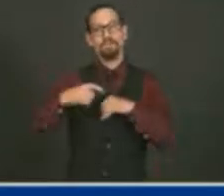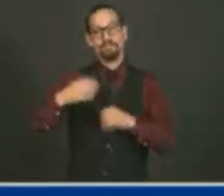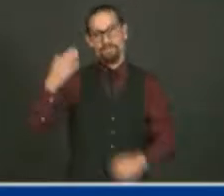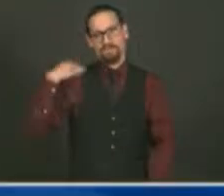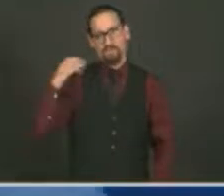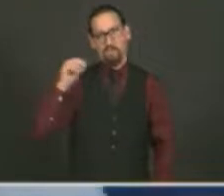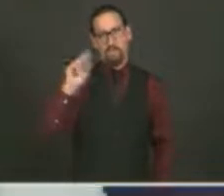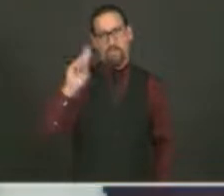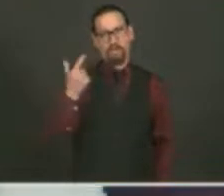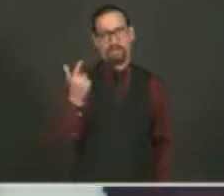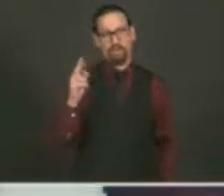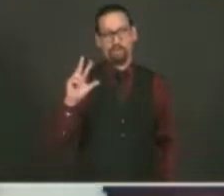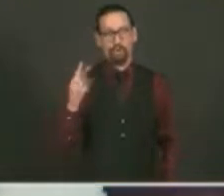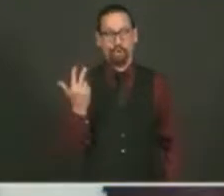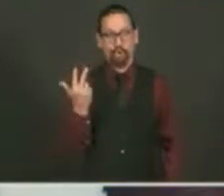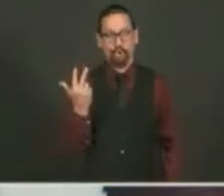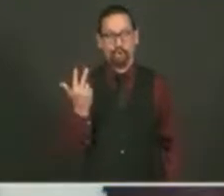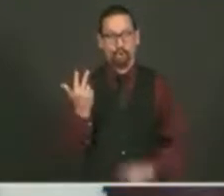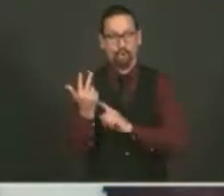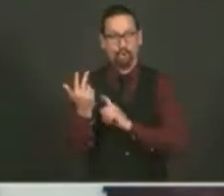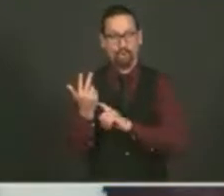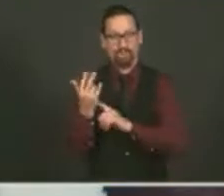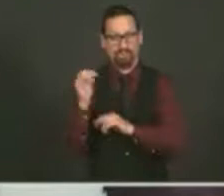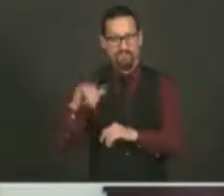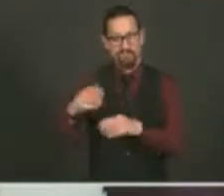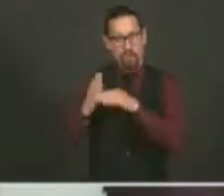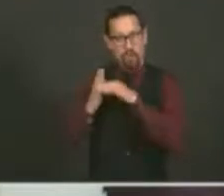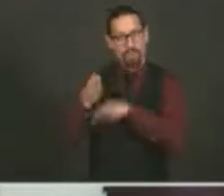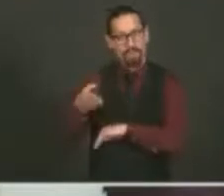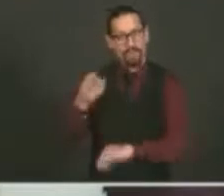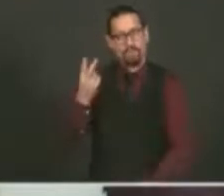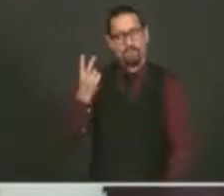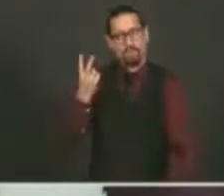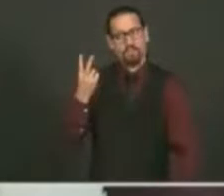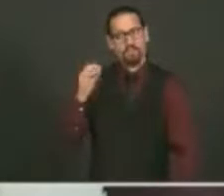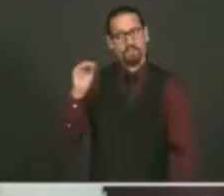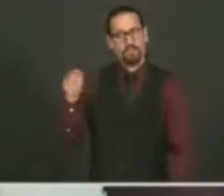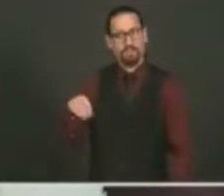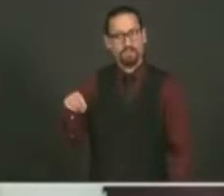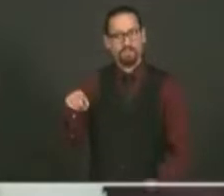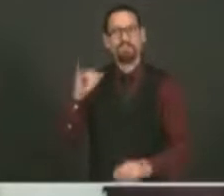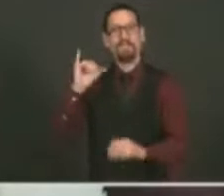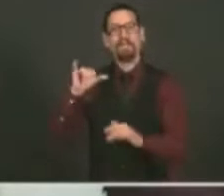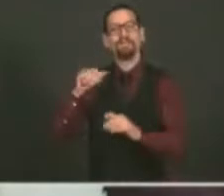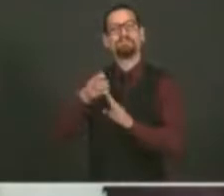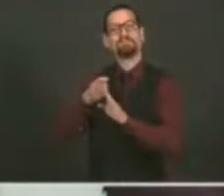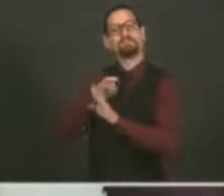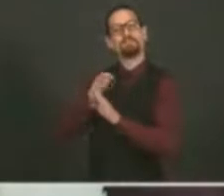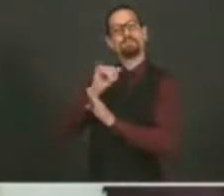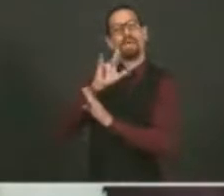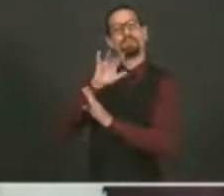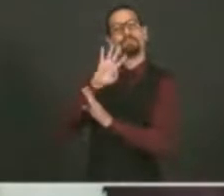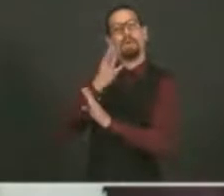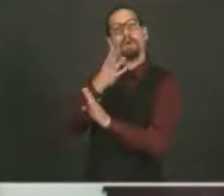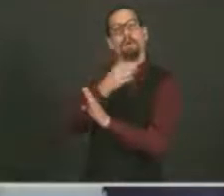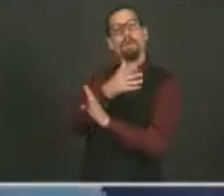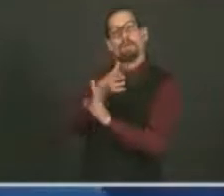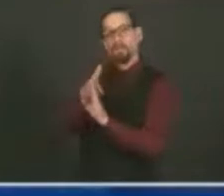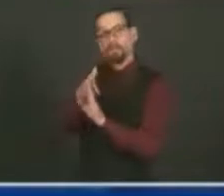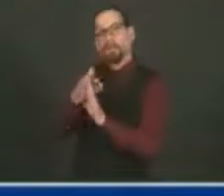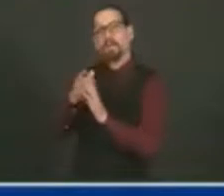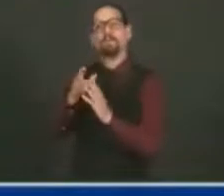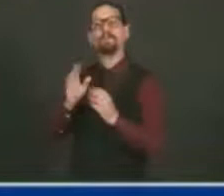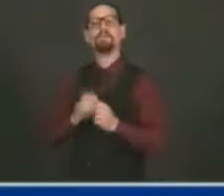we were in the thick of it then, right after 4th of July. Even sadder than the new cases, yesterday we reported 8